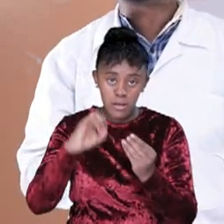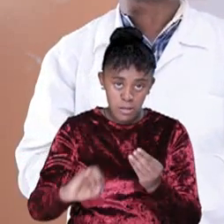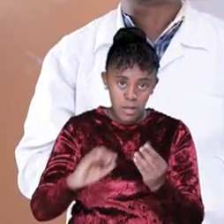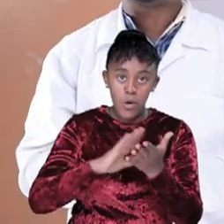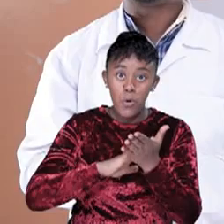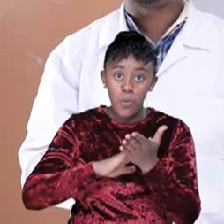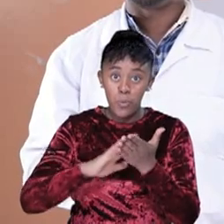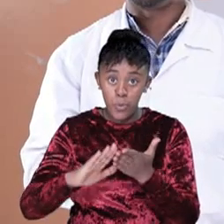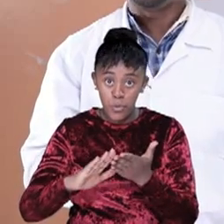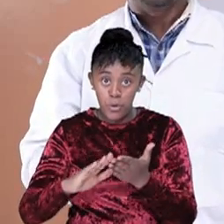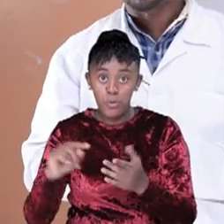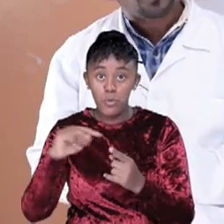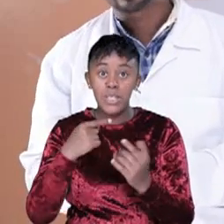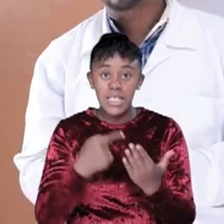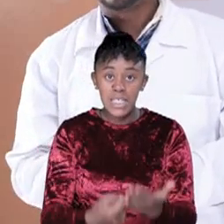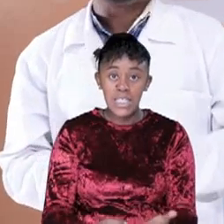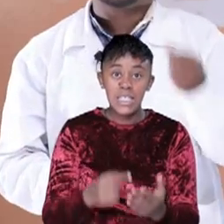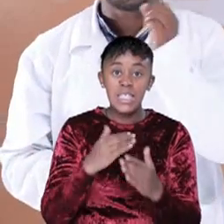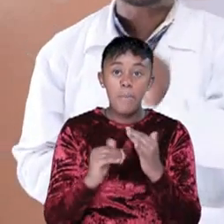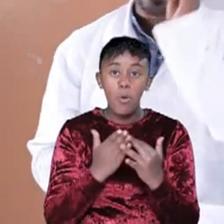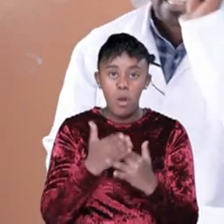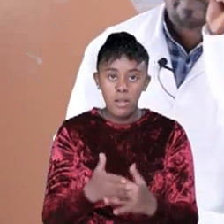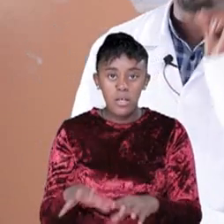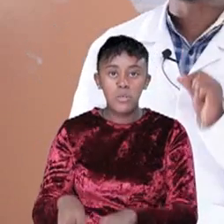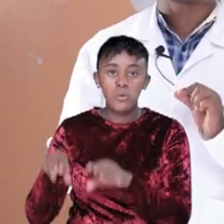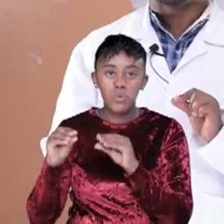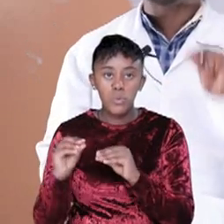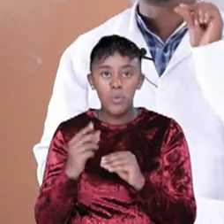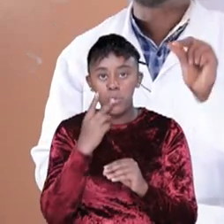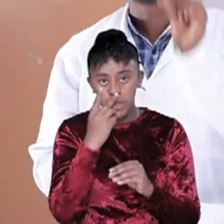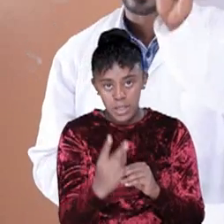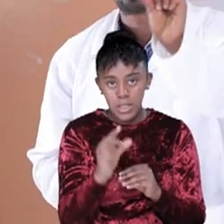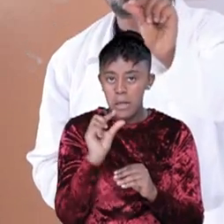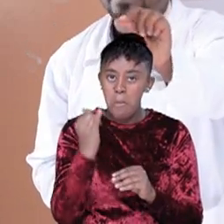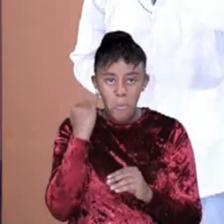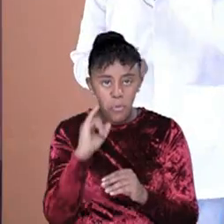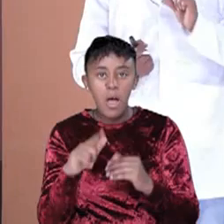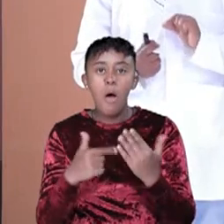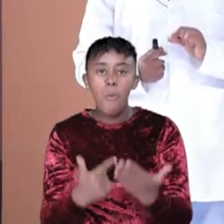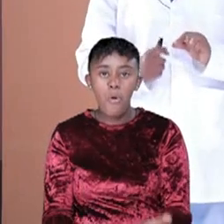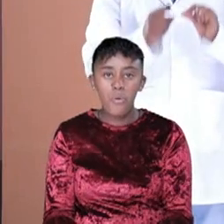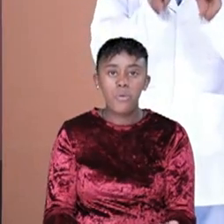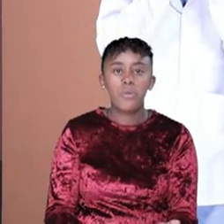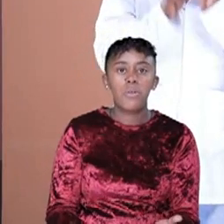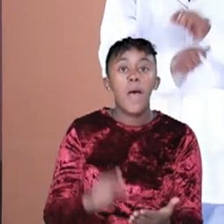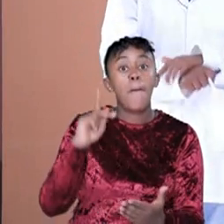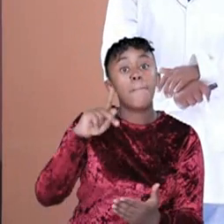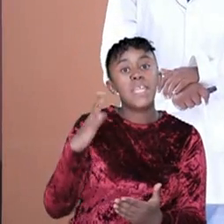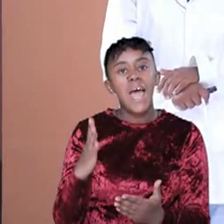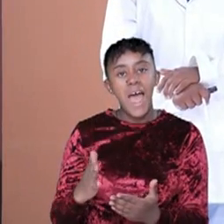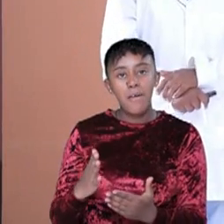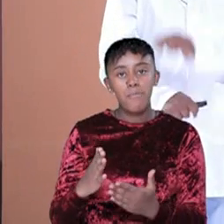to these semiconductors. A student, let us say some point about how p-type semiconductor is